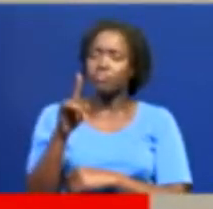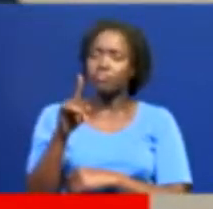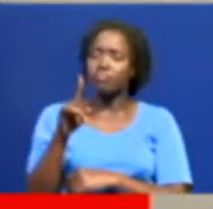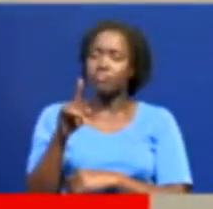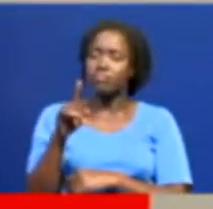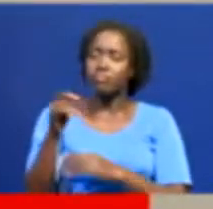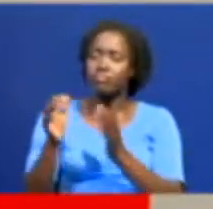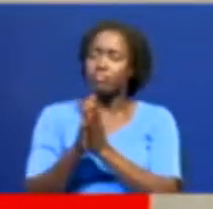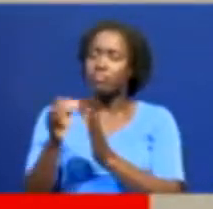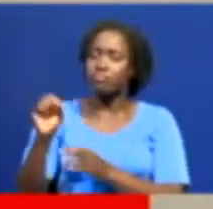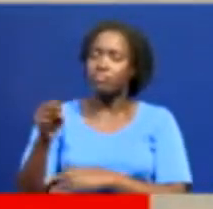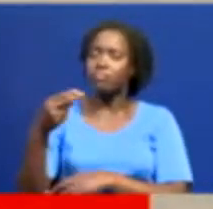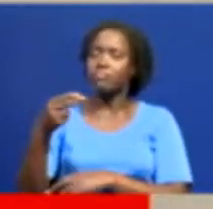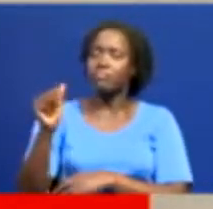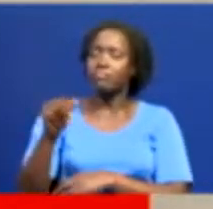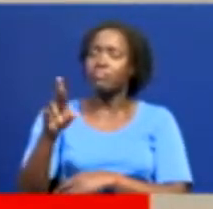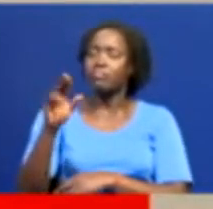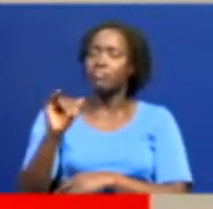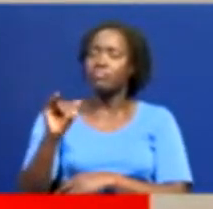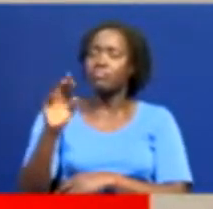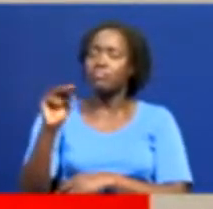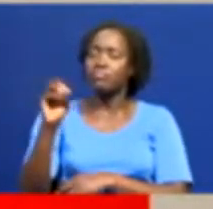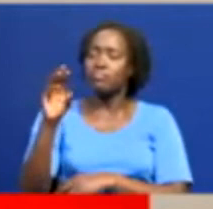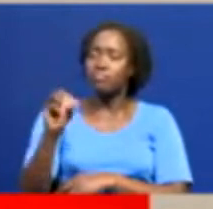For the Shauri Moyo B, we are going to have a total of